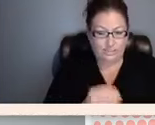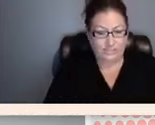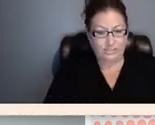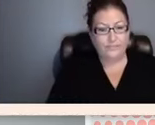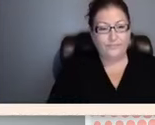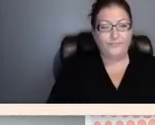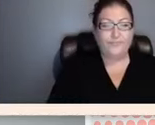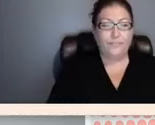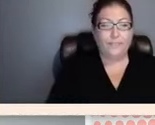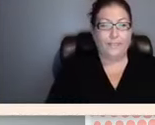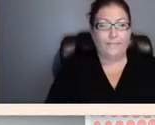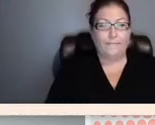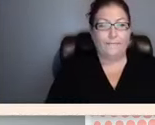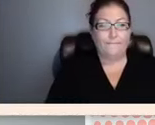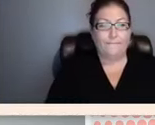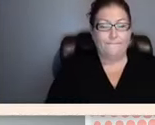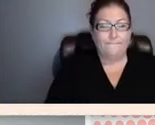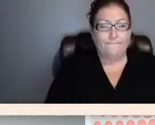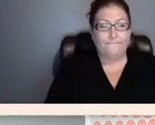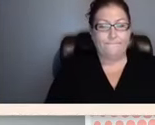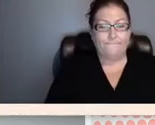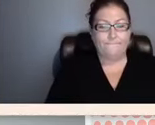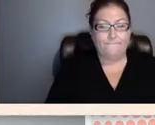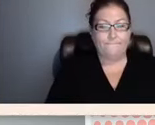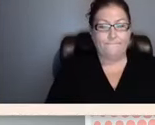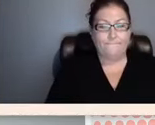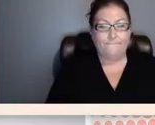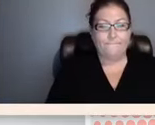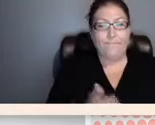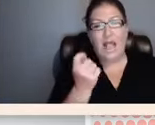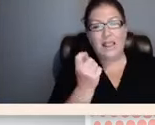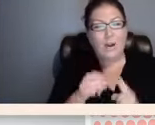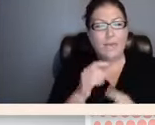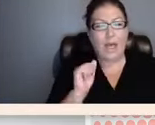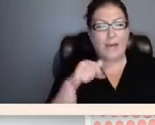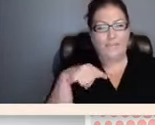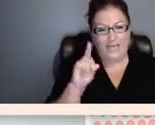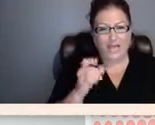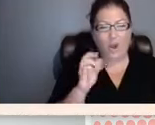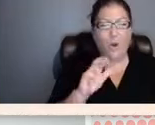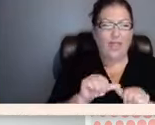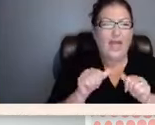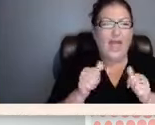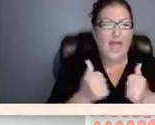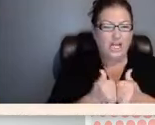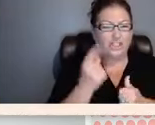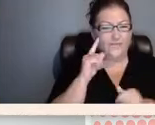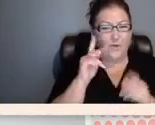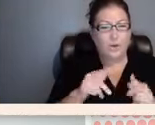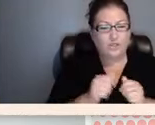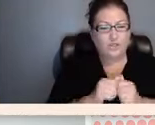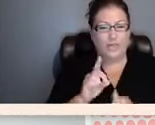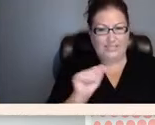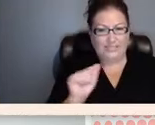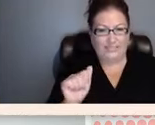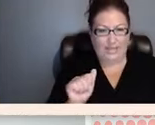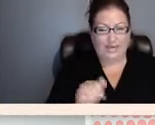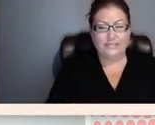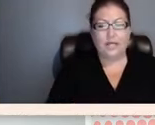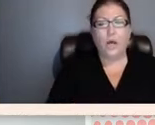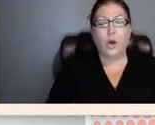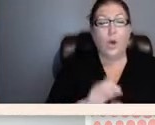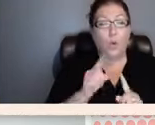Okay. A little bit about APD, or the Agency for Persons with Disabilities. And when the three of